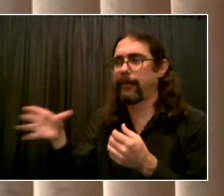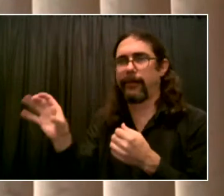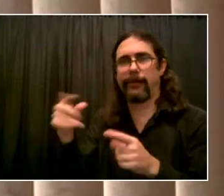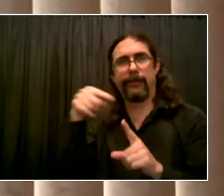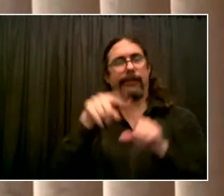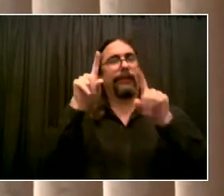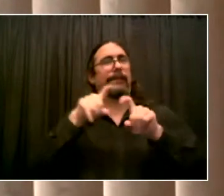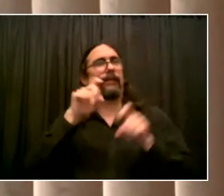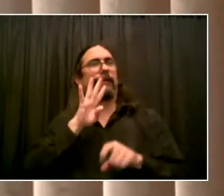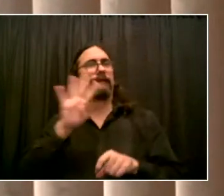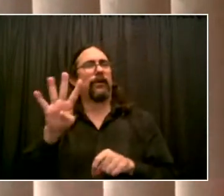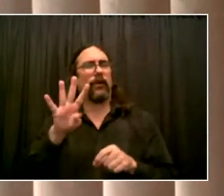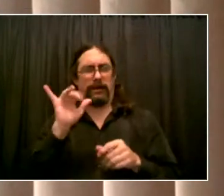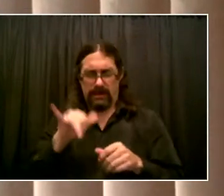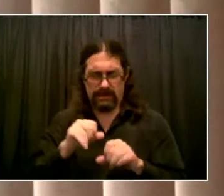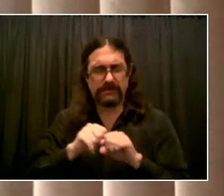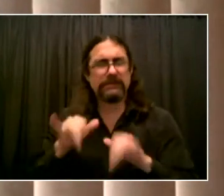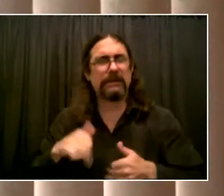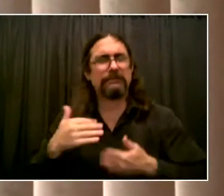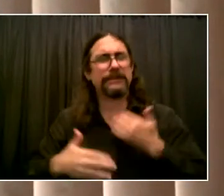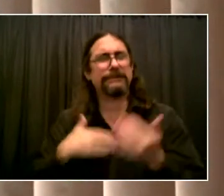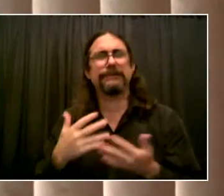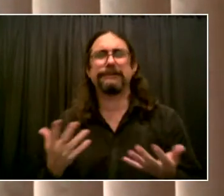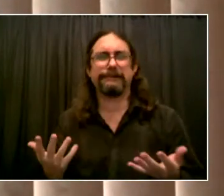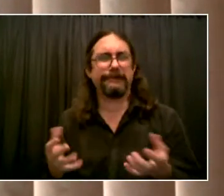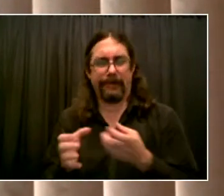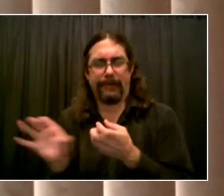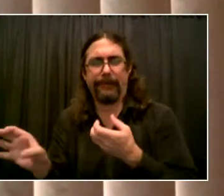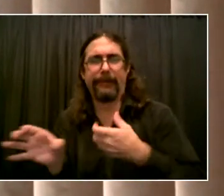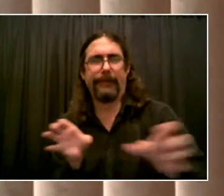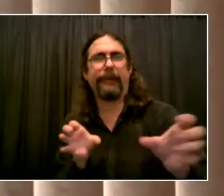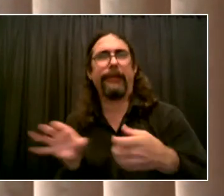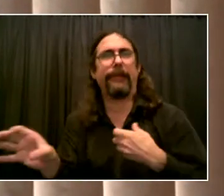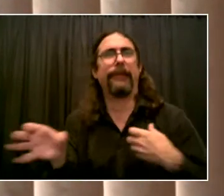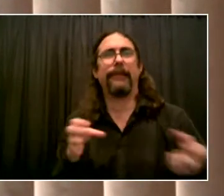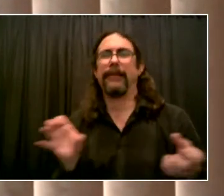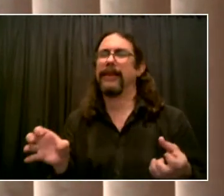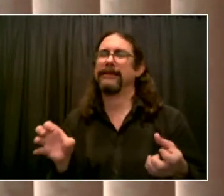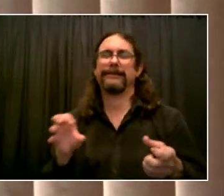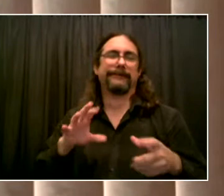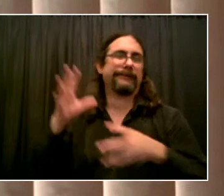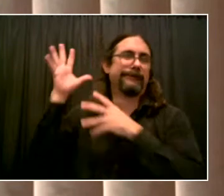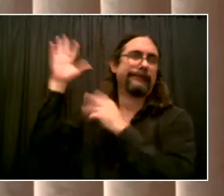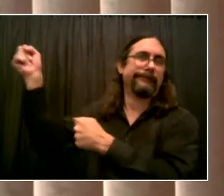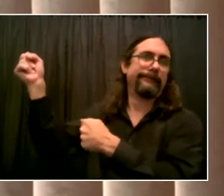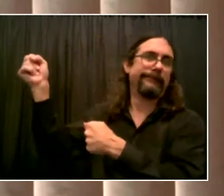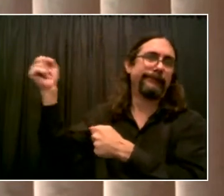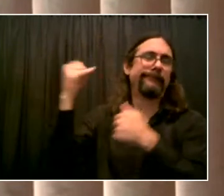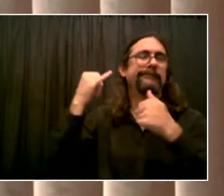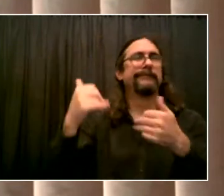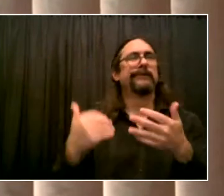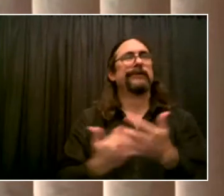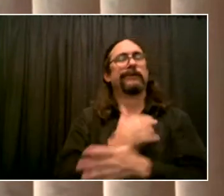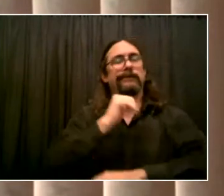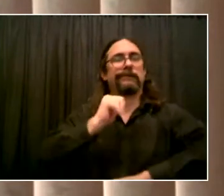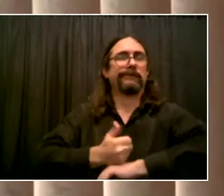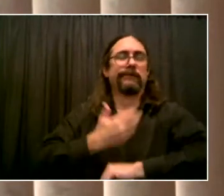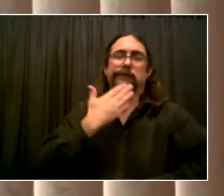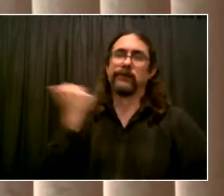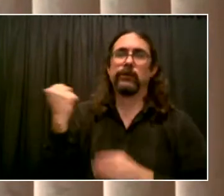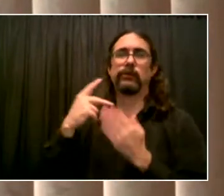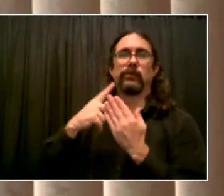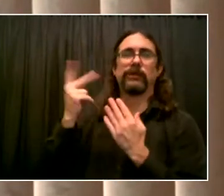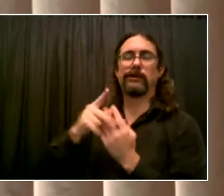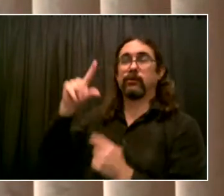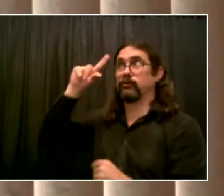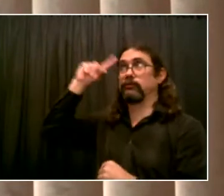college that we need to be building out on a greater scale. So yes, I look forward to working with the DOE on building